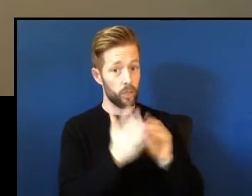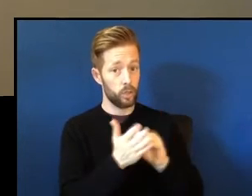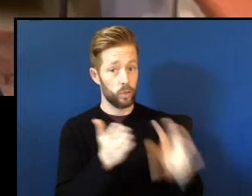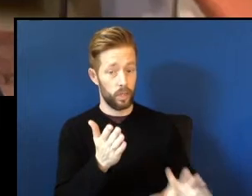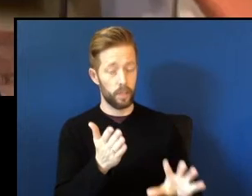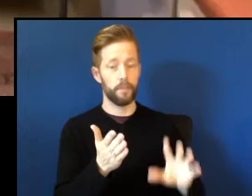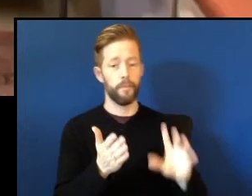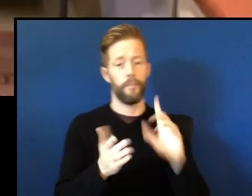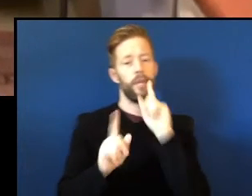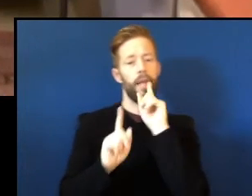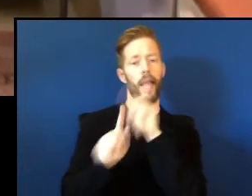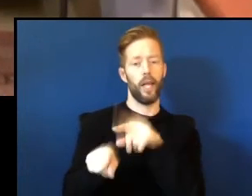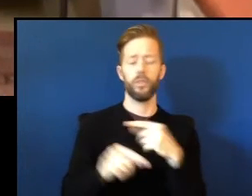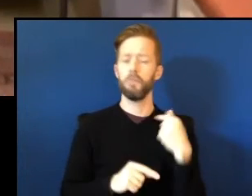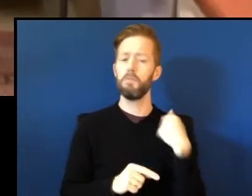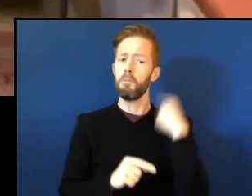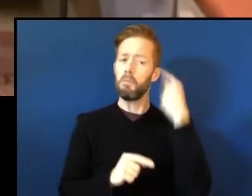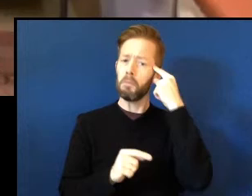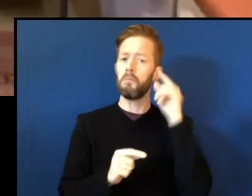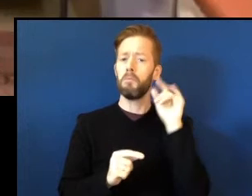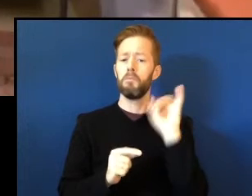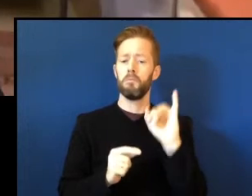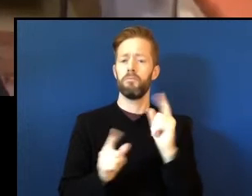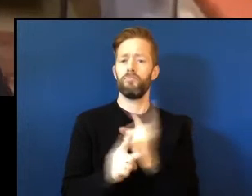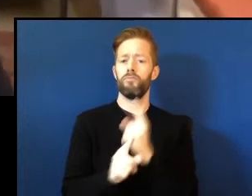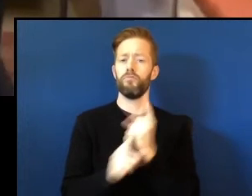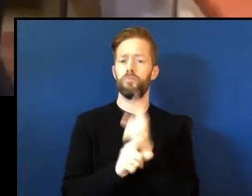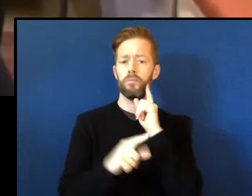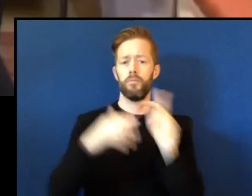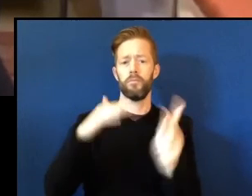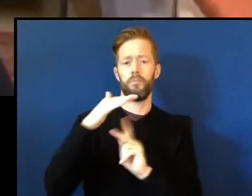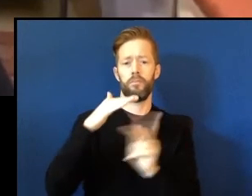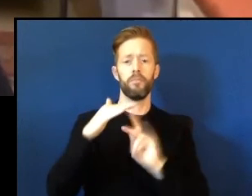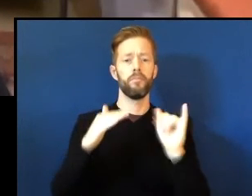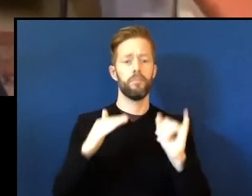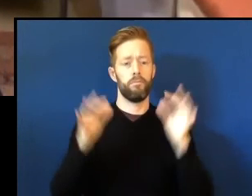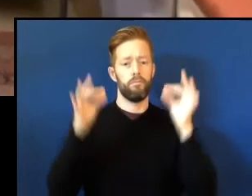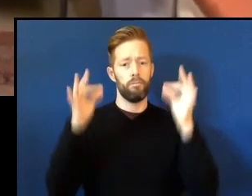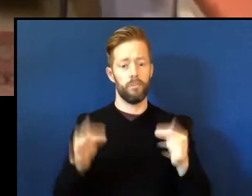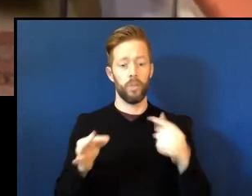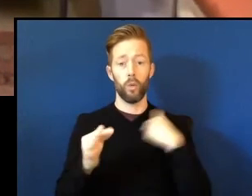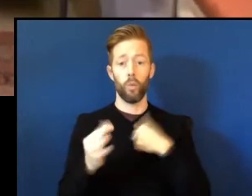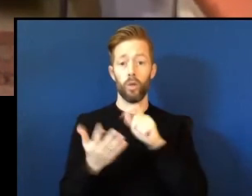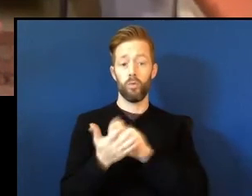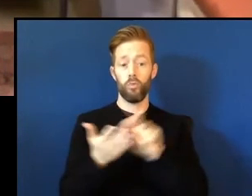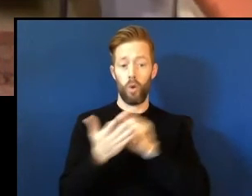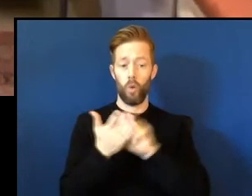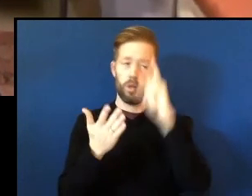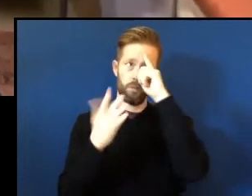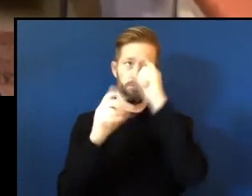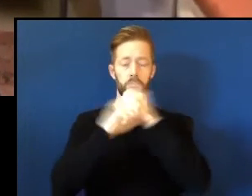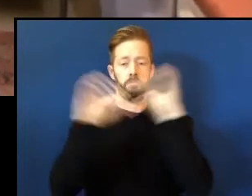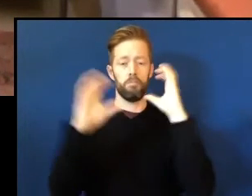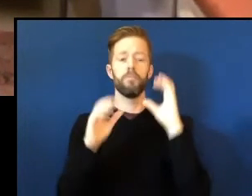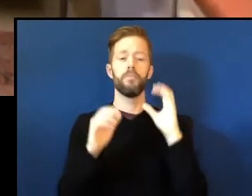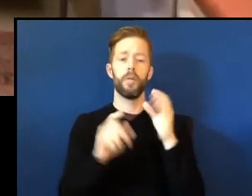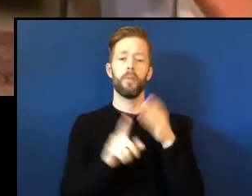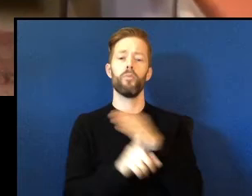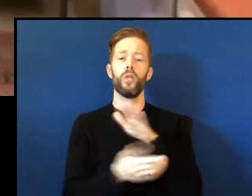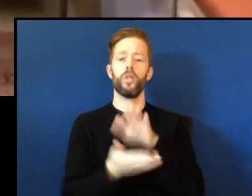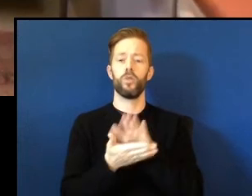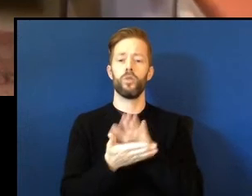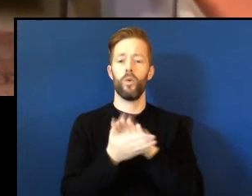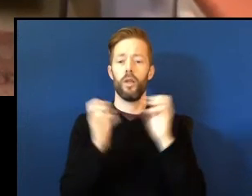students. It would be. I think it would be. It's definitely, we wrote it with preschool educators in mind, as